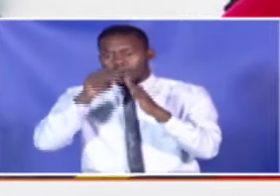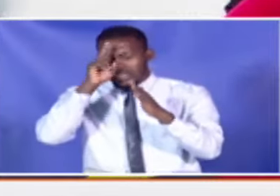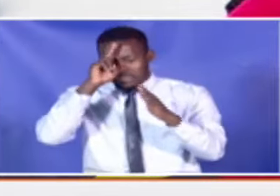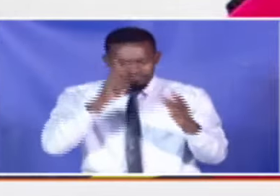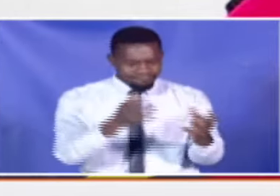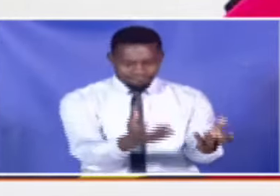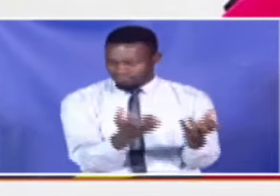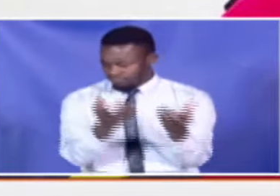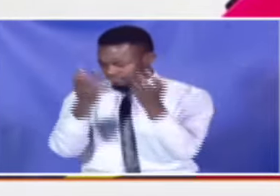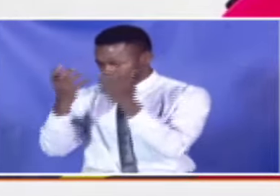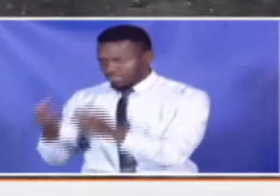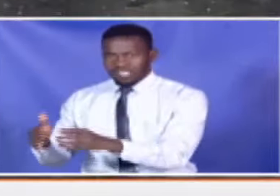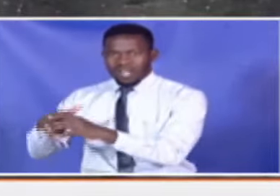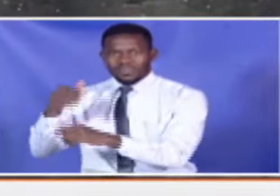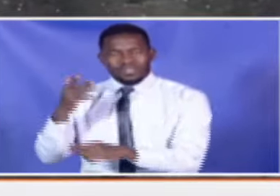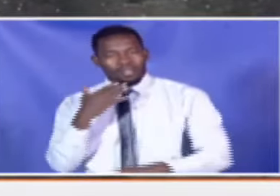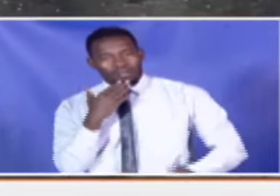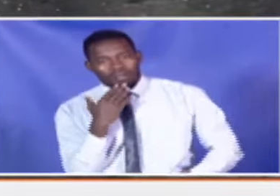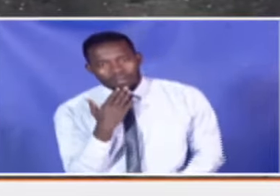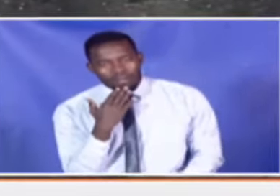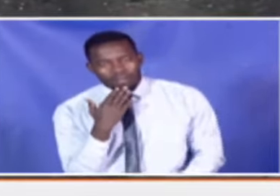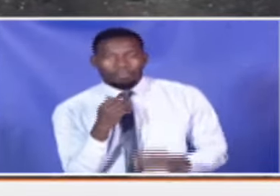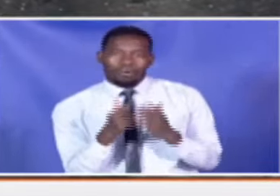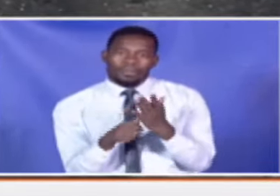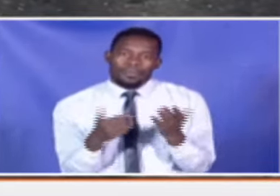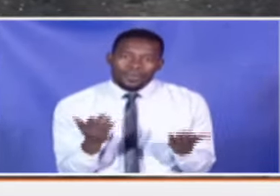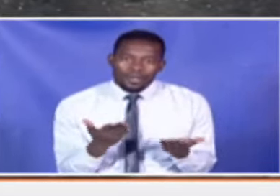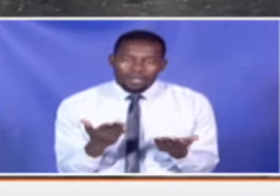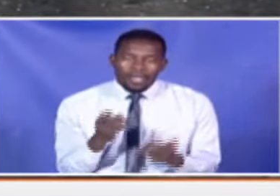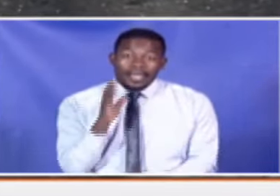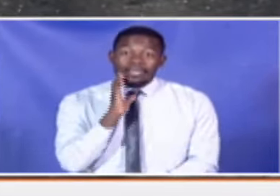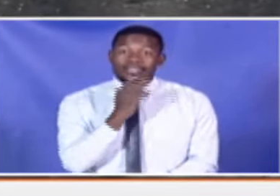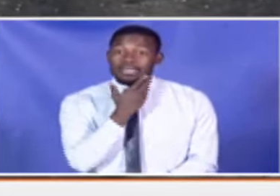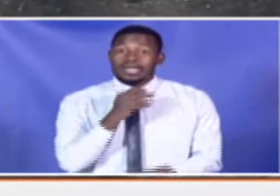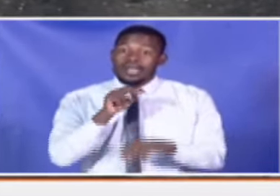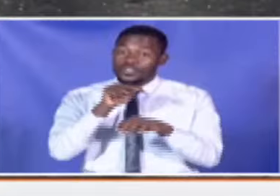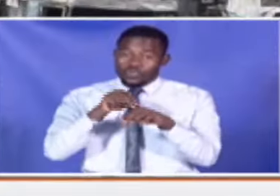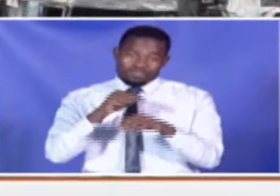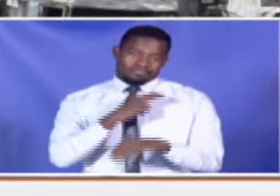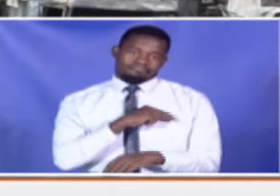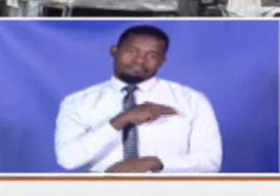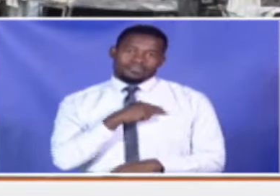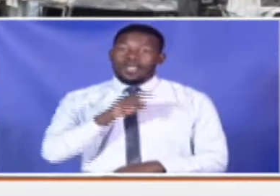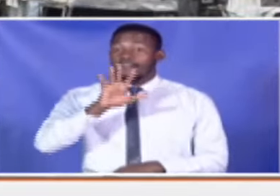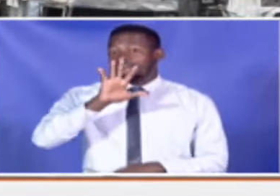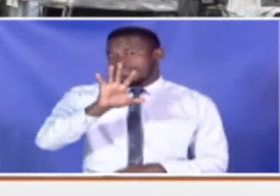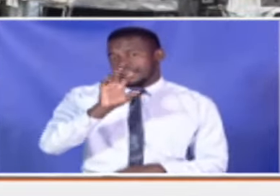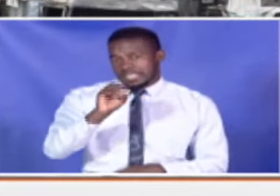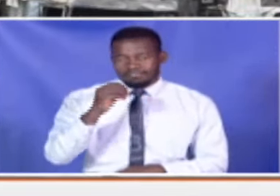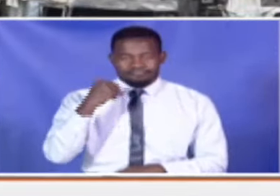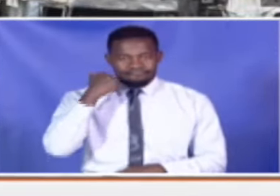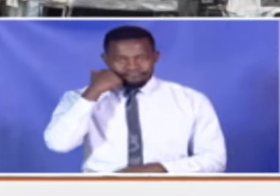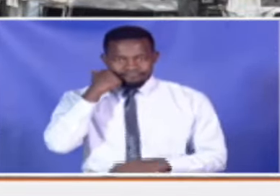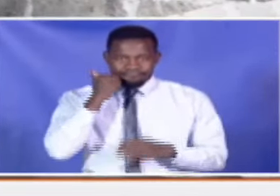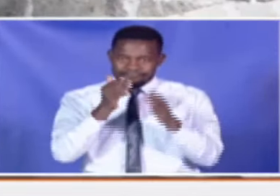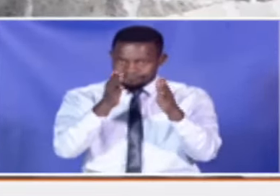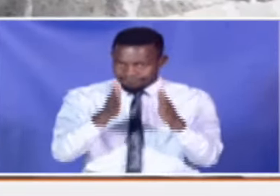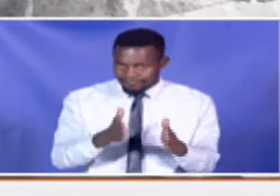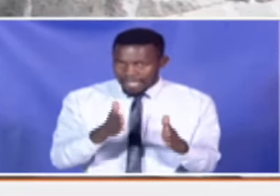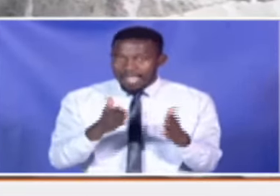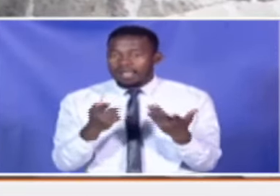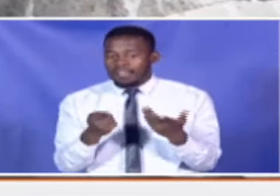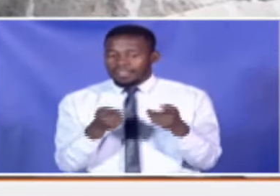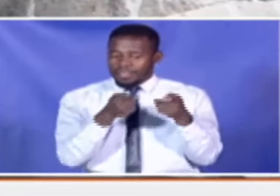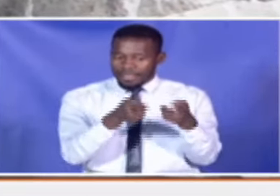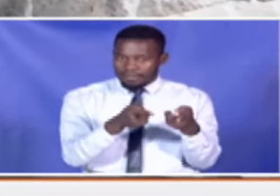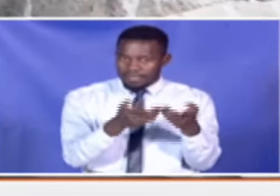pale. Nikashangaa, ai. At Kenyatta National Hospital, 50 patients were admitted yesterday. 11 were